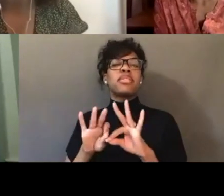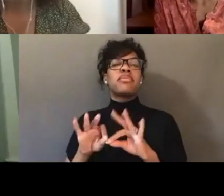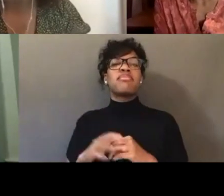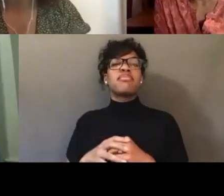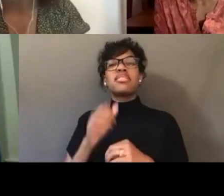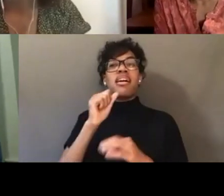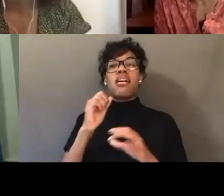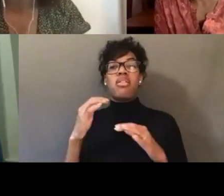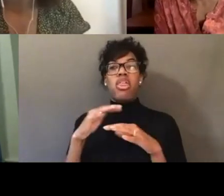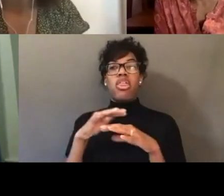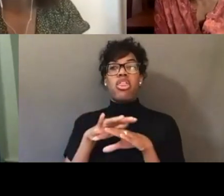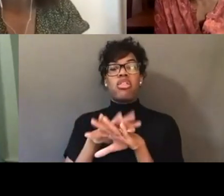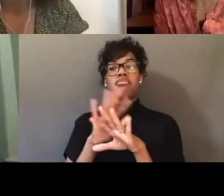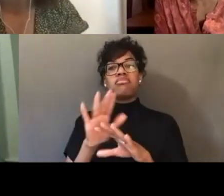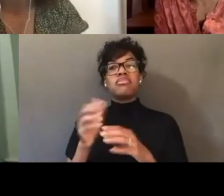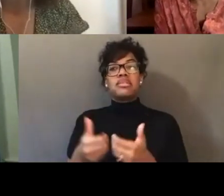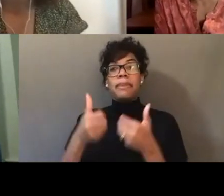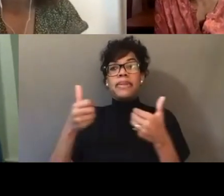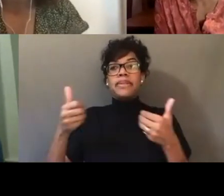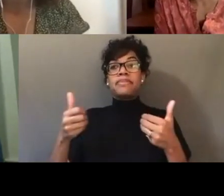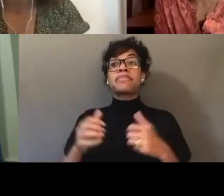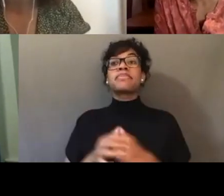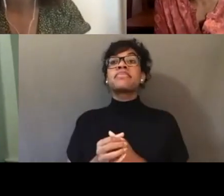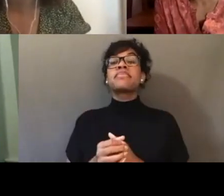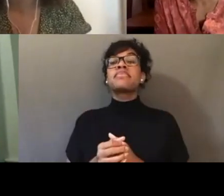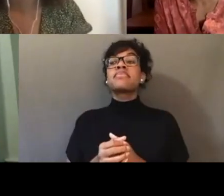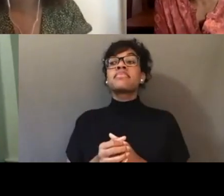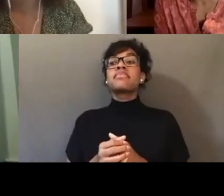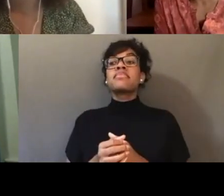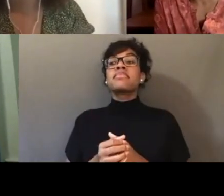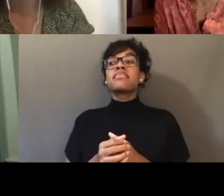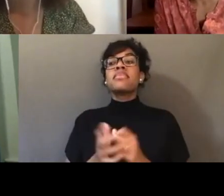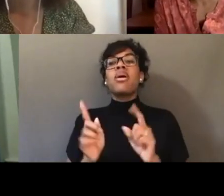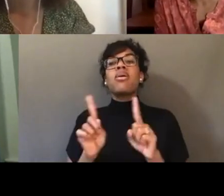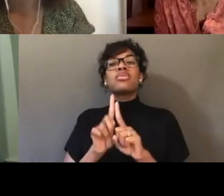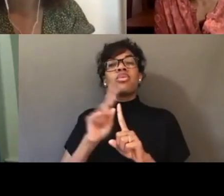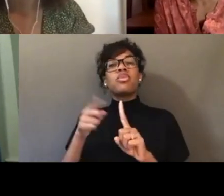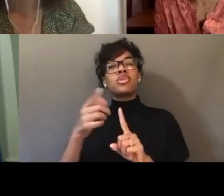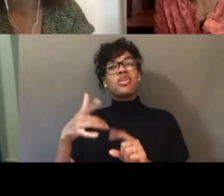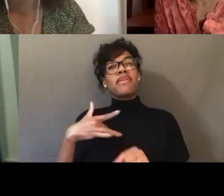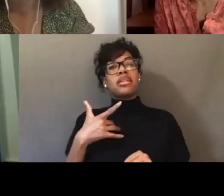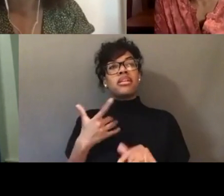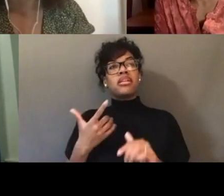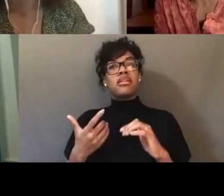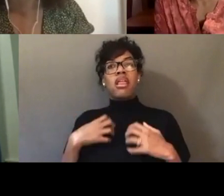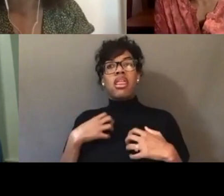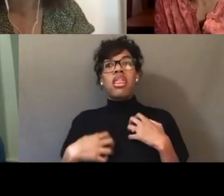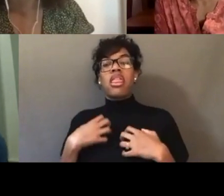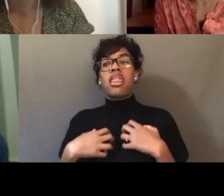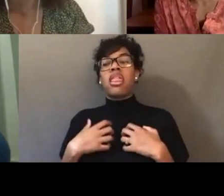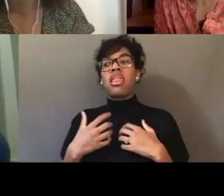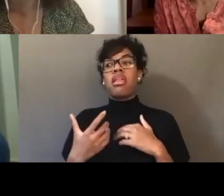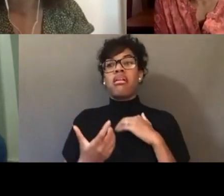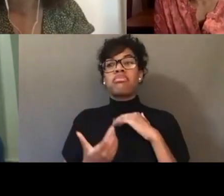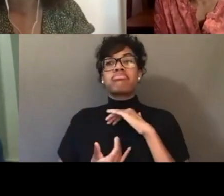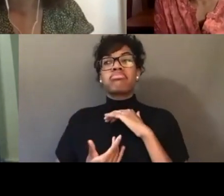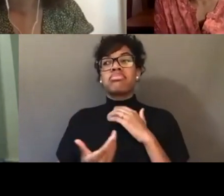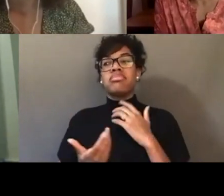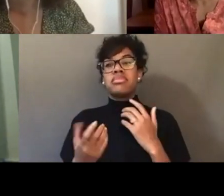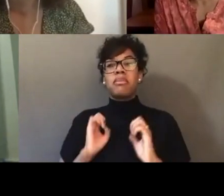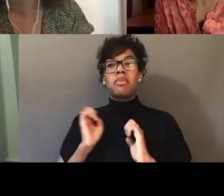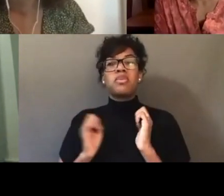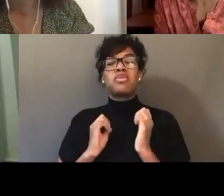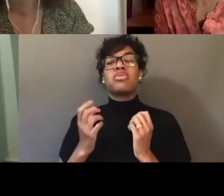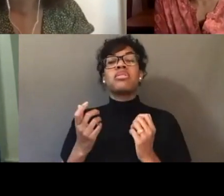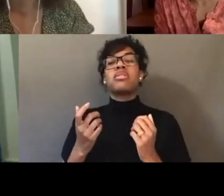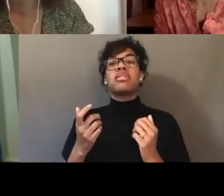that you know, like when you need to calm down from something or you need to do something, what is that piece? And remember it, hold on to it,